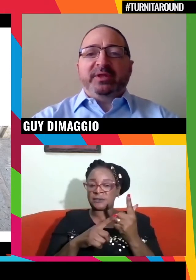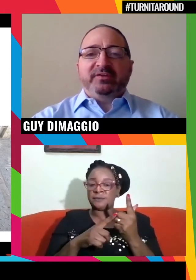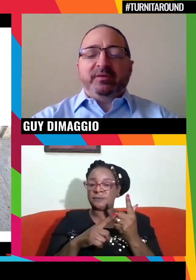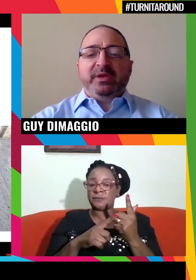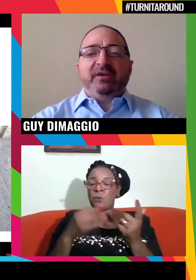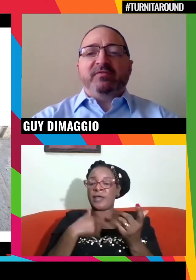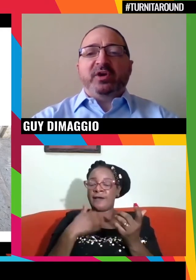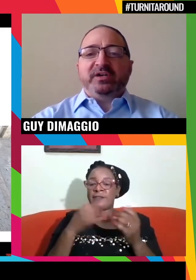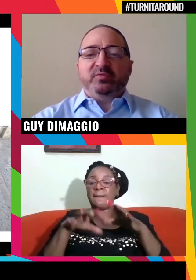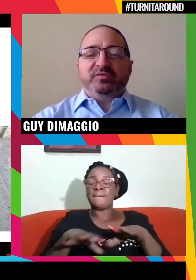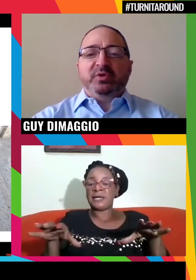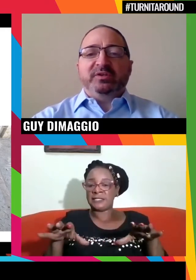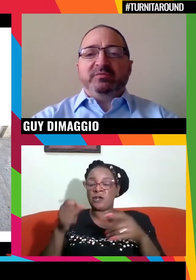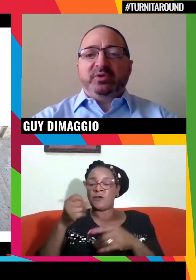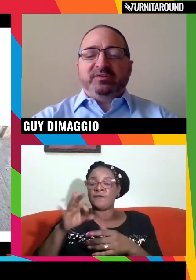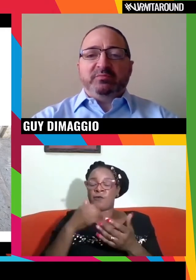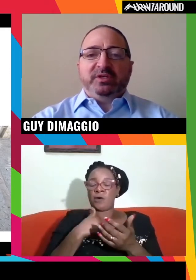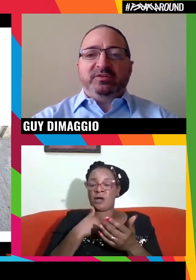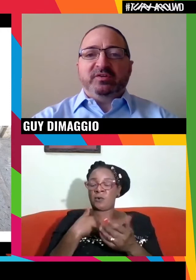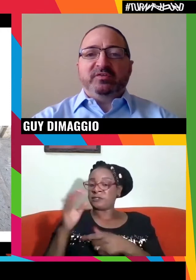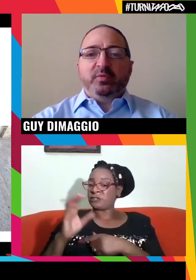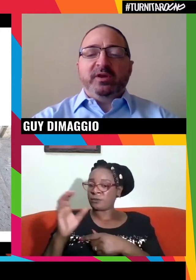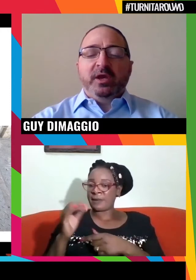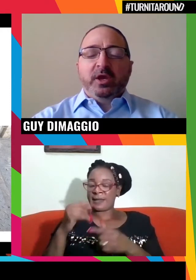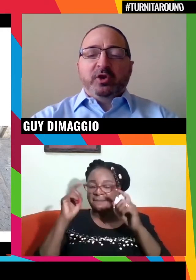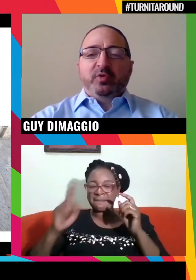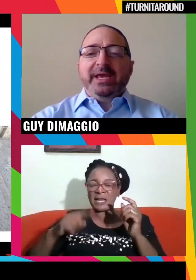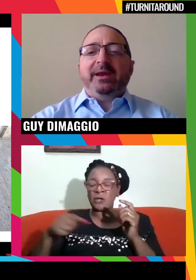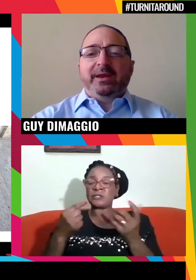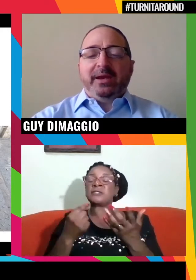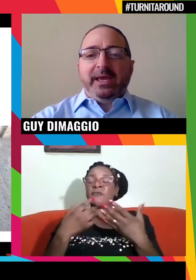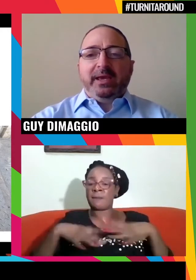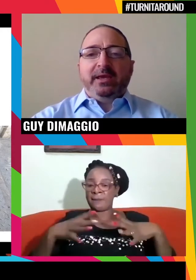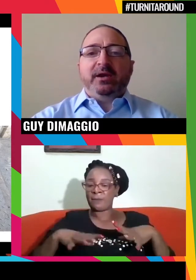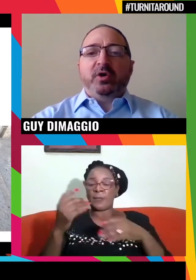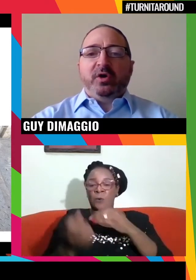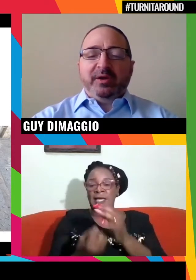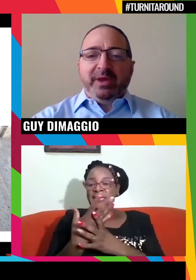the marketplace on behalf of our customers, millions and millions and millions. So we created